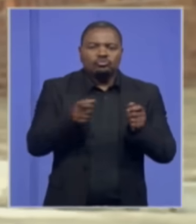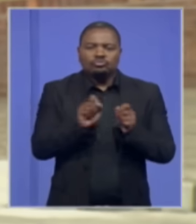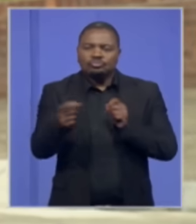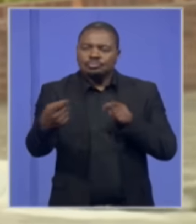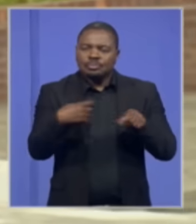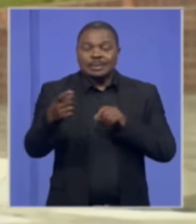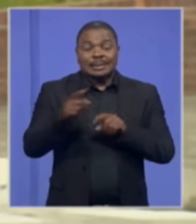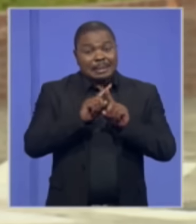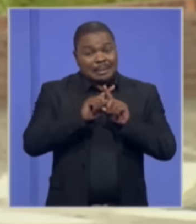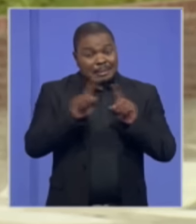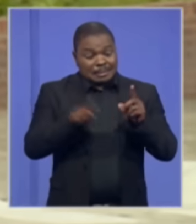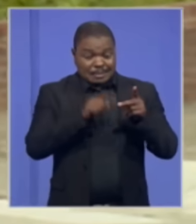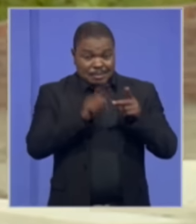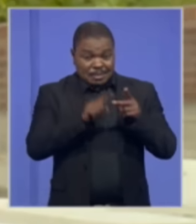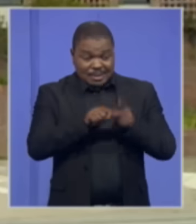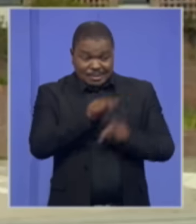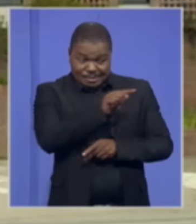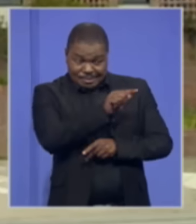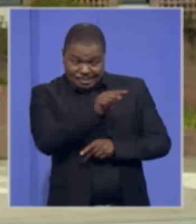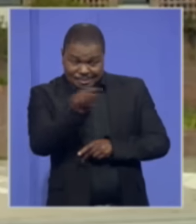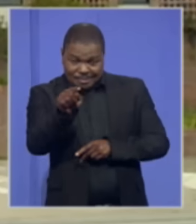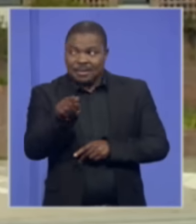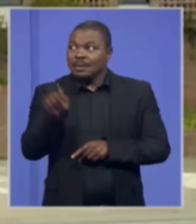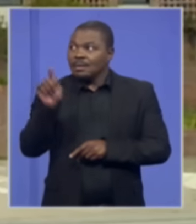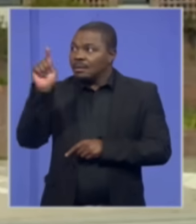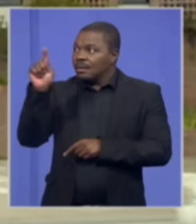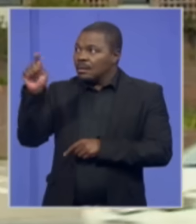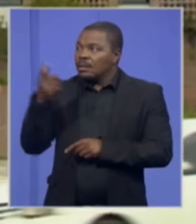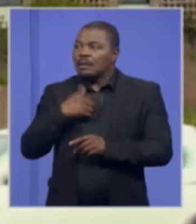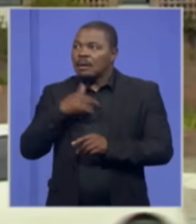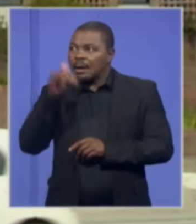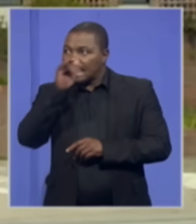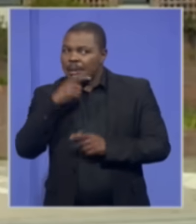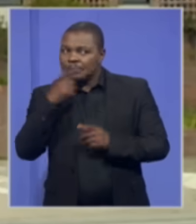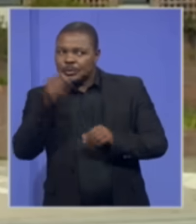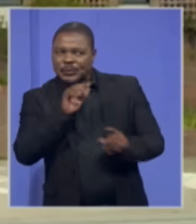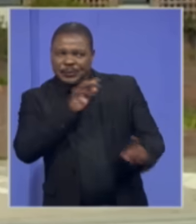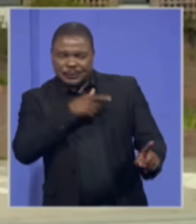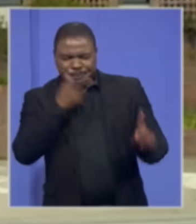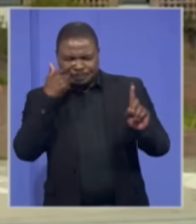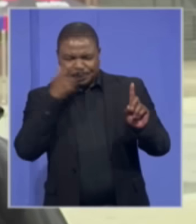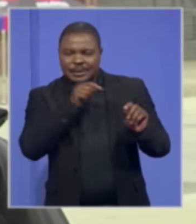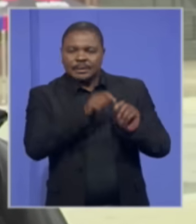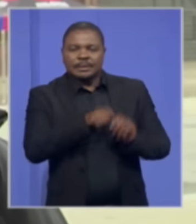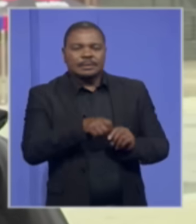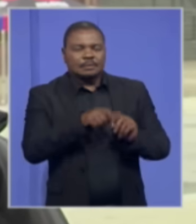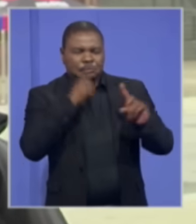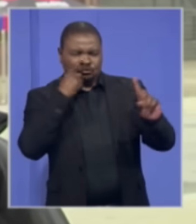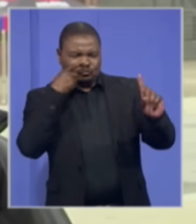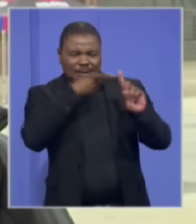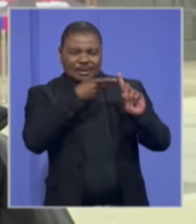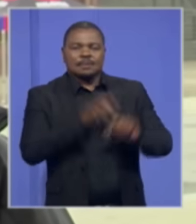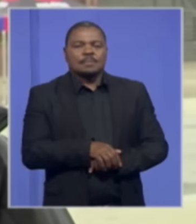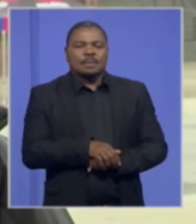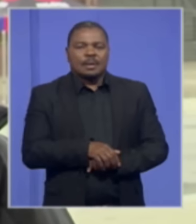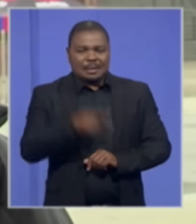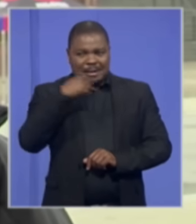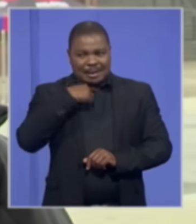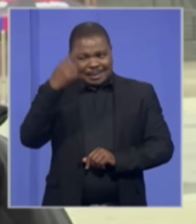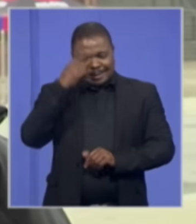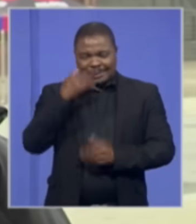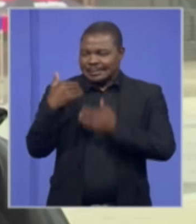ditlaleho di kuma haele bona batho ba tsongwang ke baetsi ba ditlolo tsa molao. I think it's not safe. And I